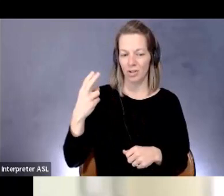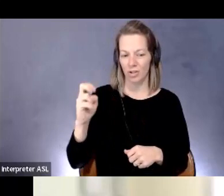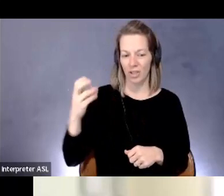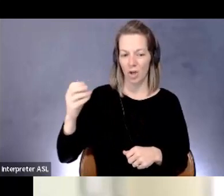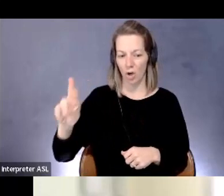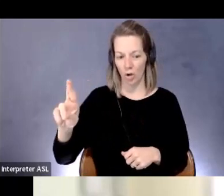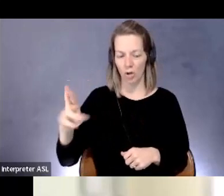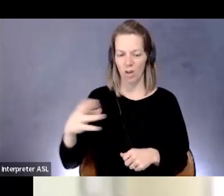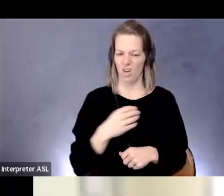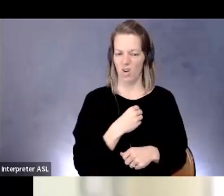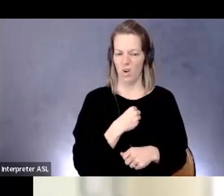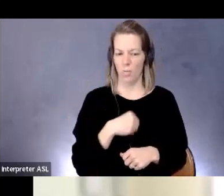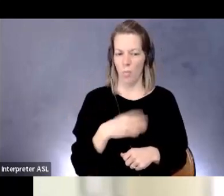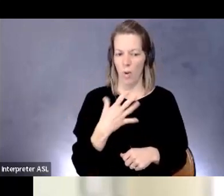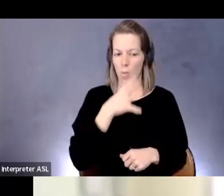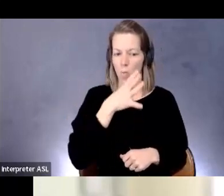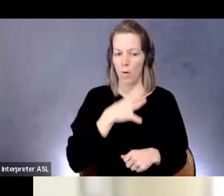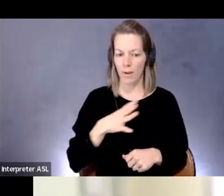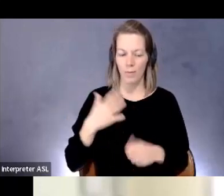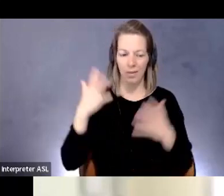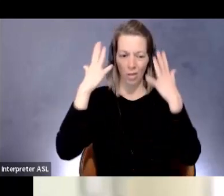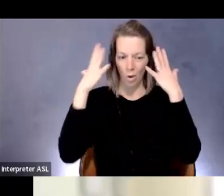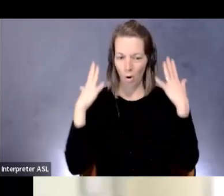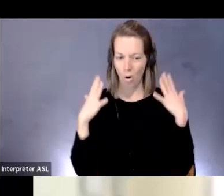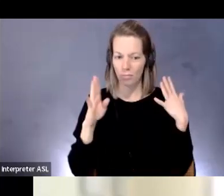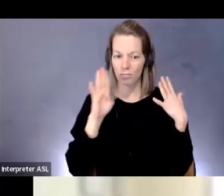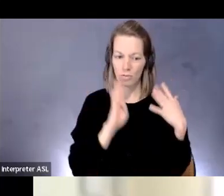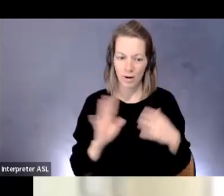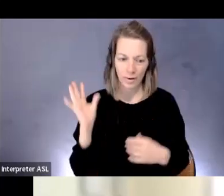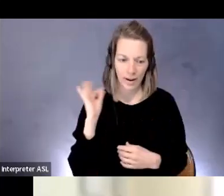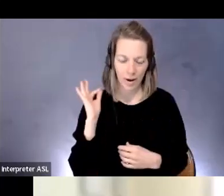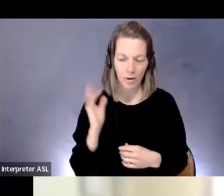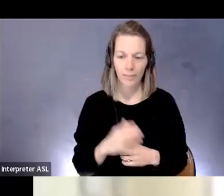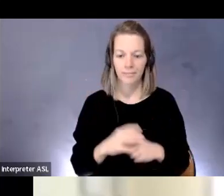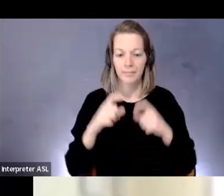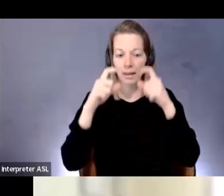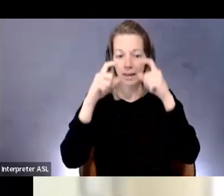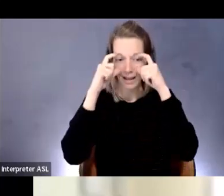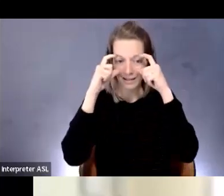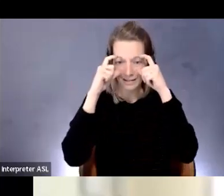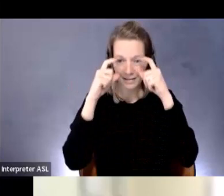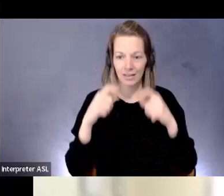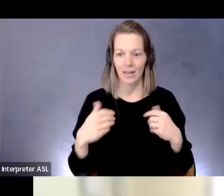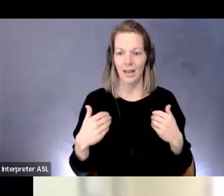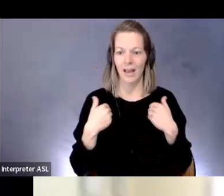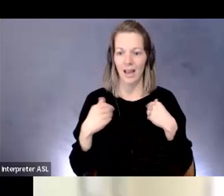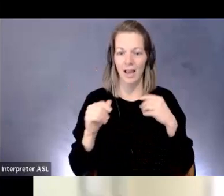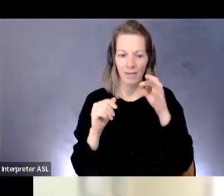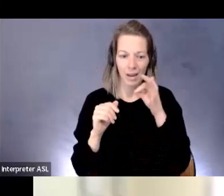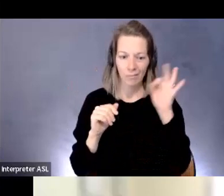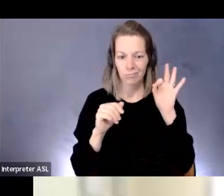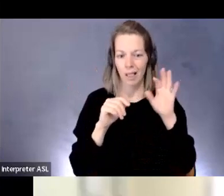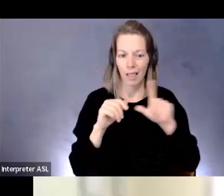a white woman with long, wavy brown hair. I'm wearing glasses and I have a wonky left eye.